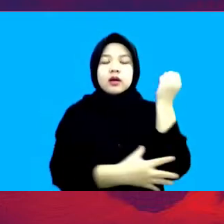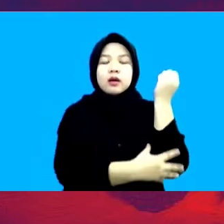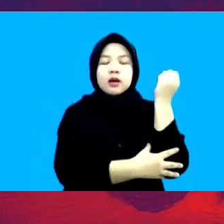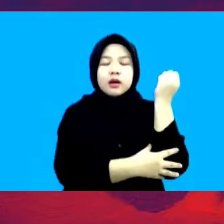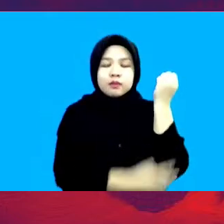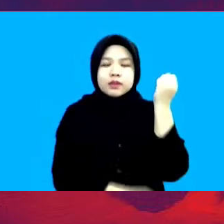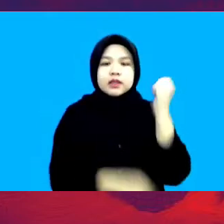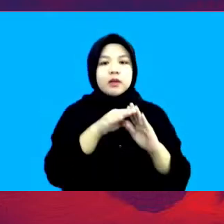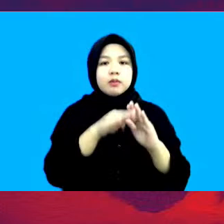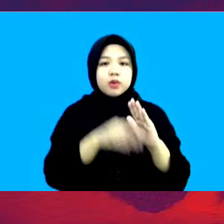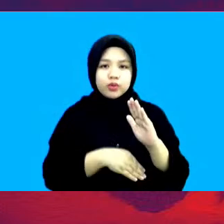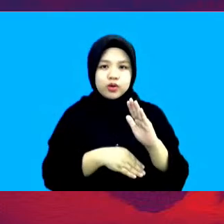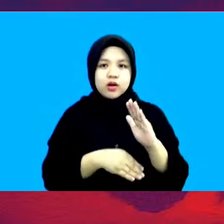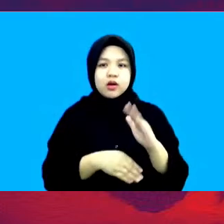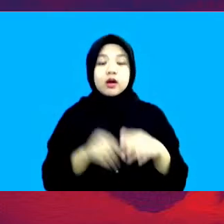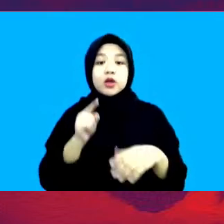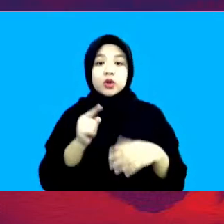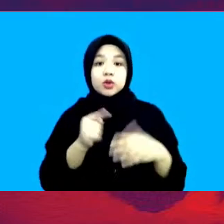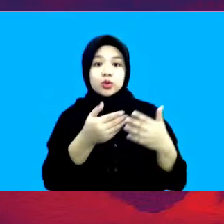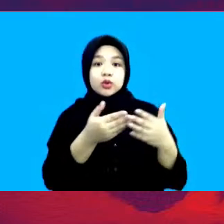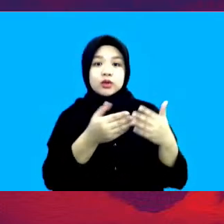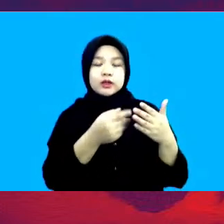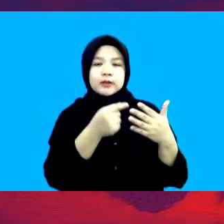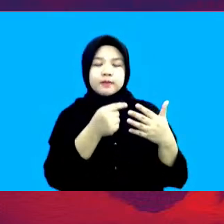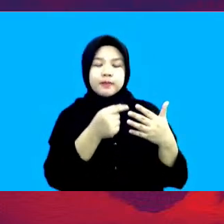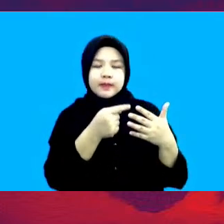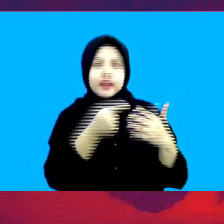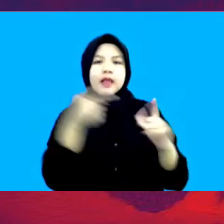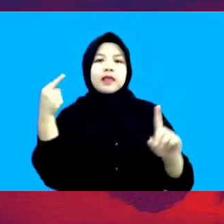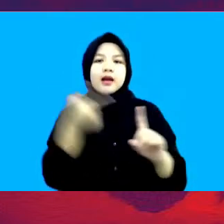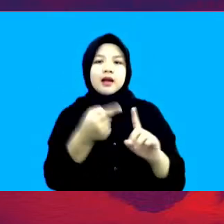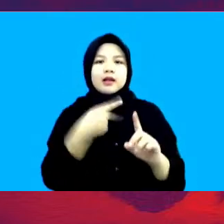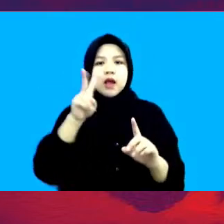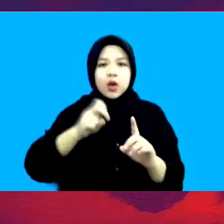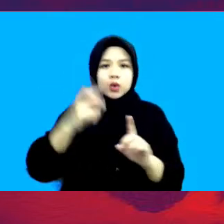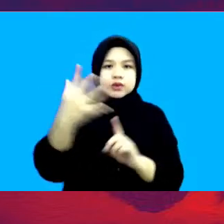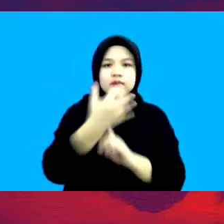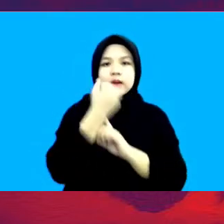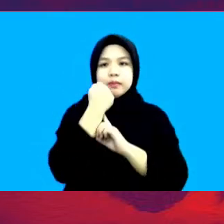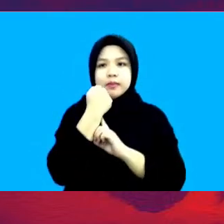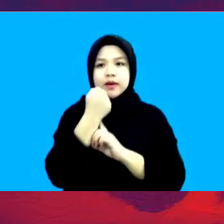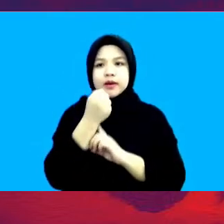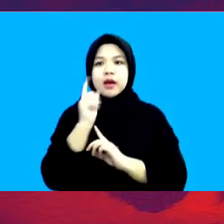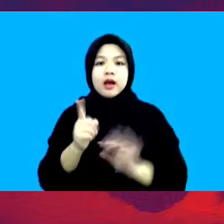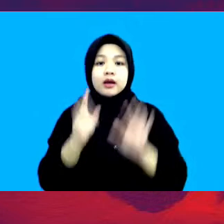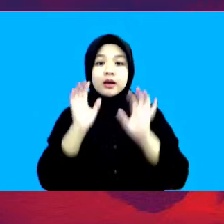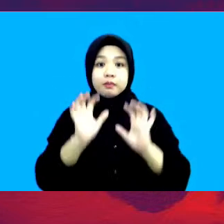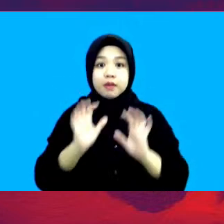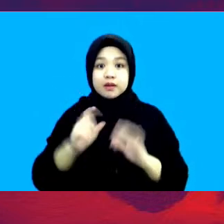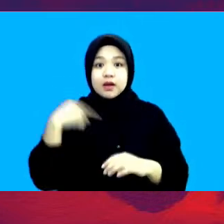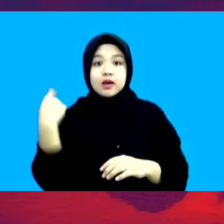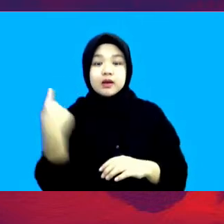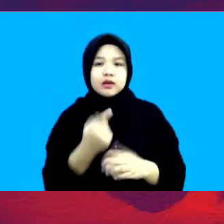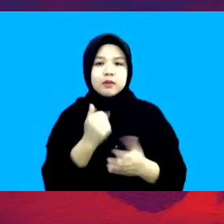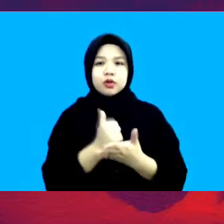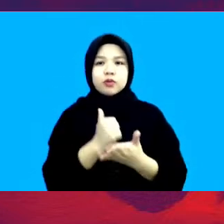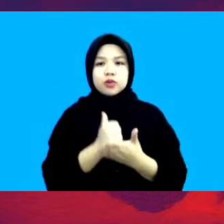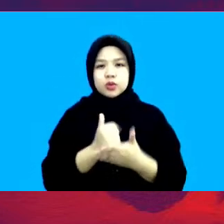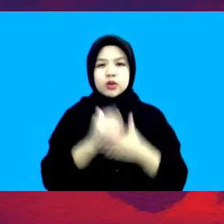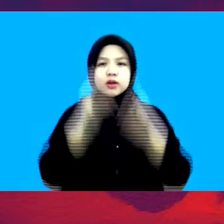the least that we could achieve. I.e., a lot of us will be really care about this, but